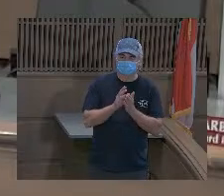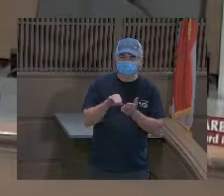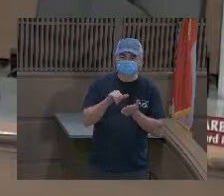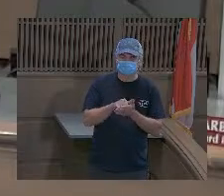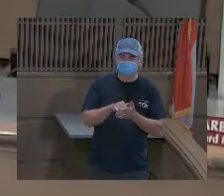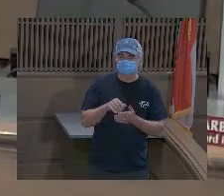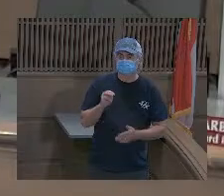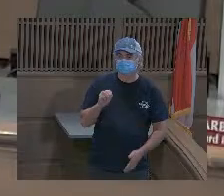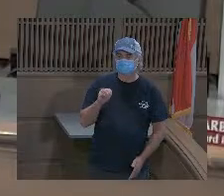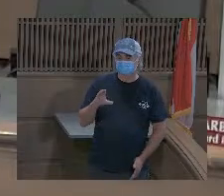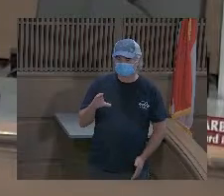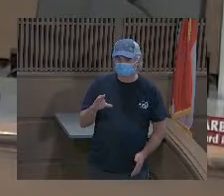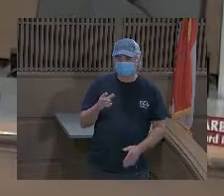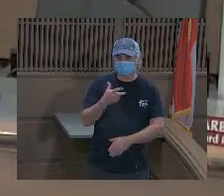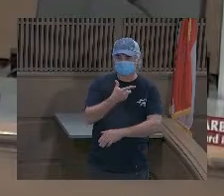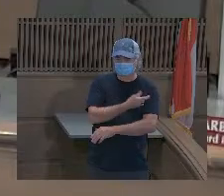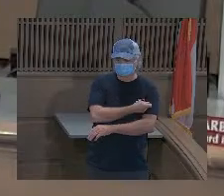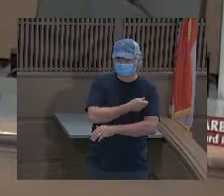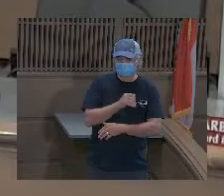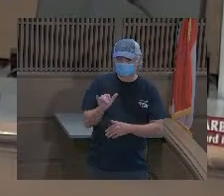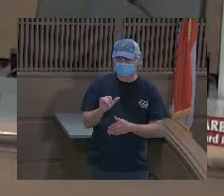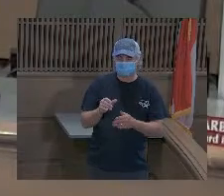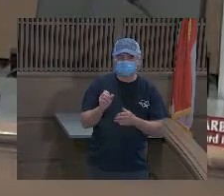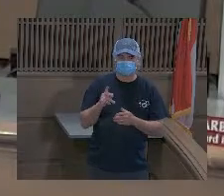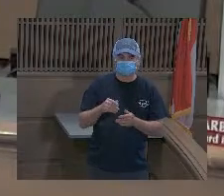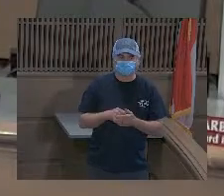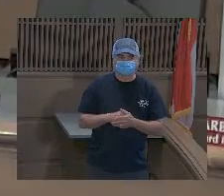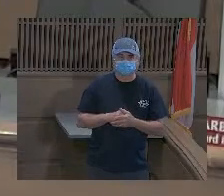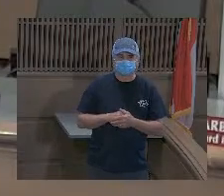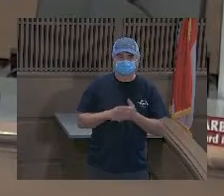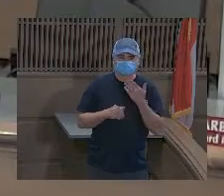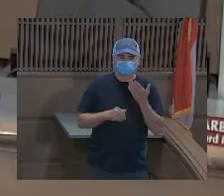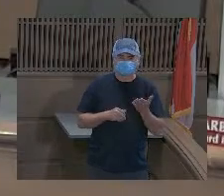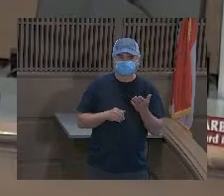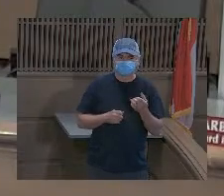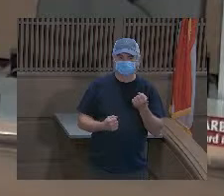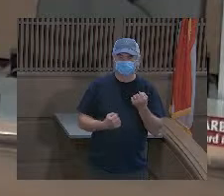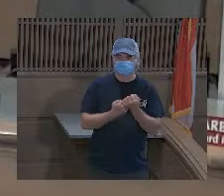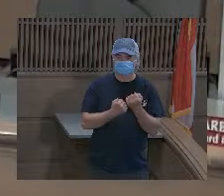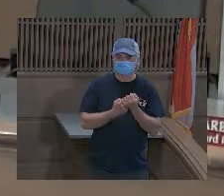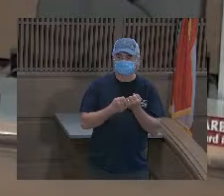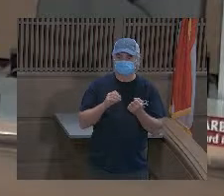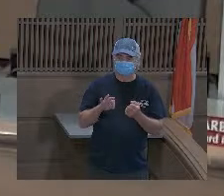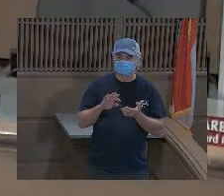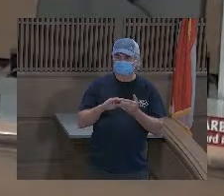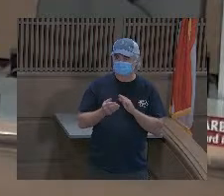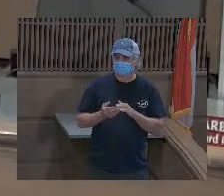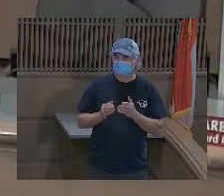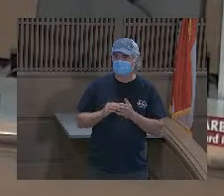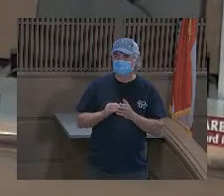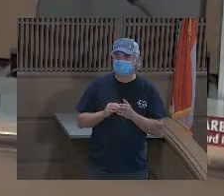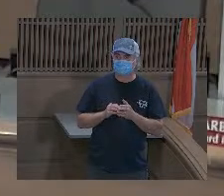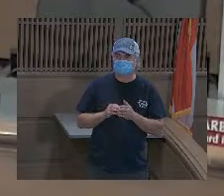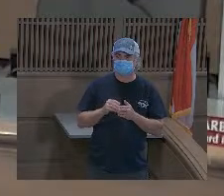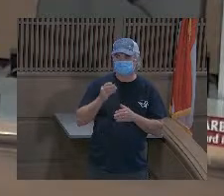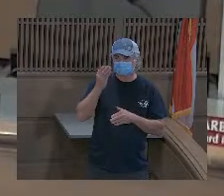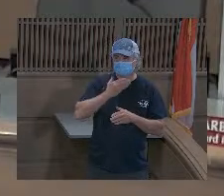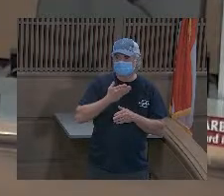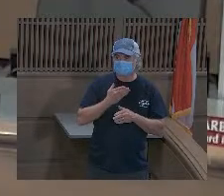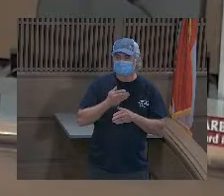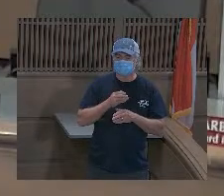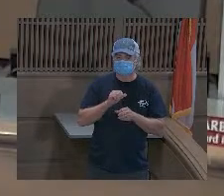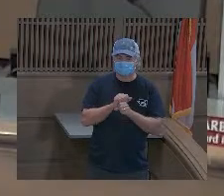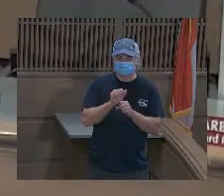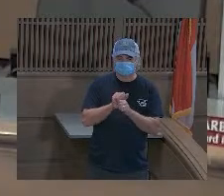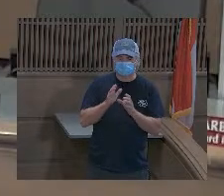antibodies. I'd also like to thank the support of our communities, to our frontline healthcare